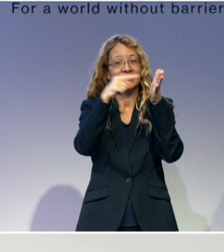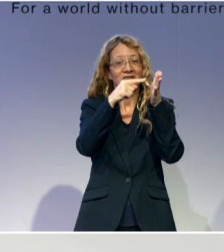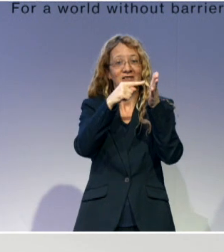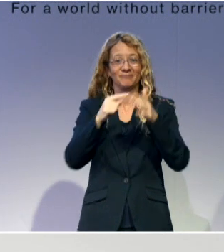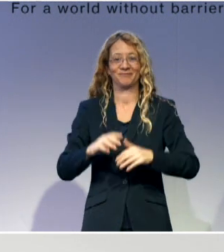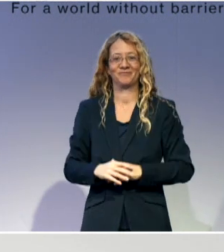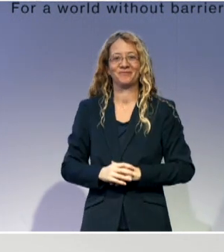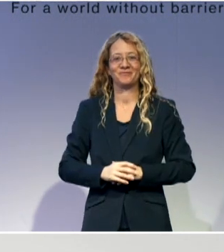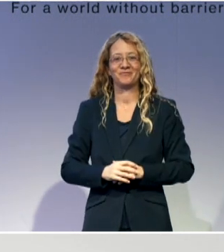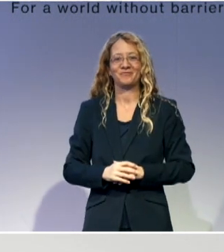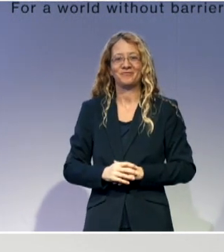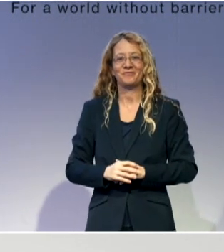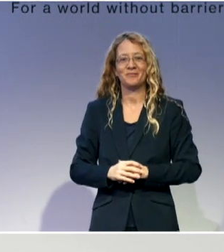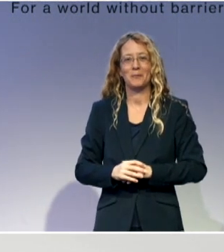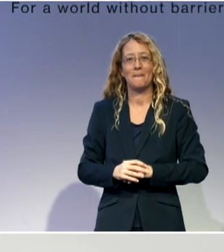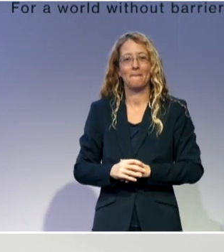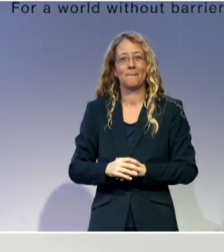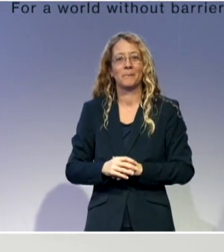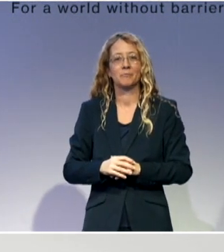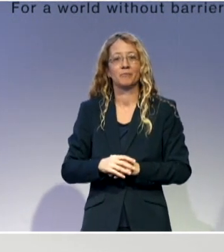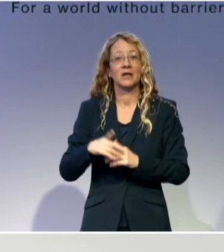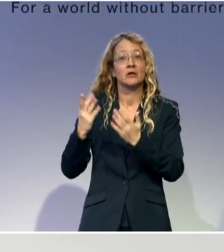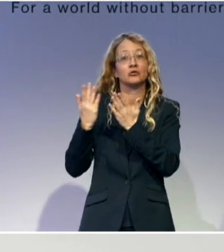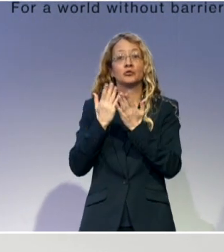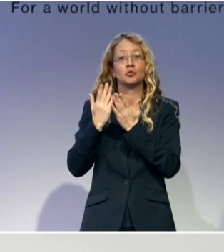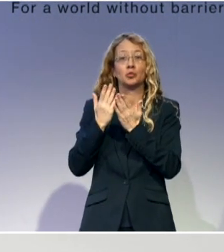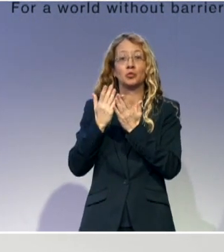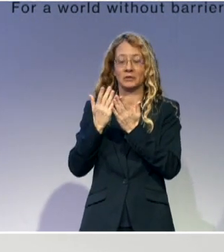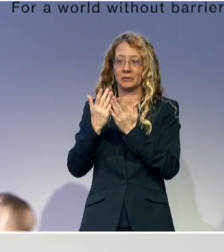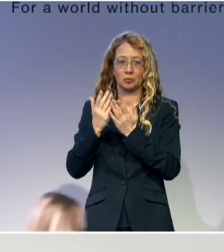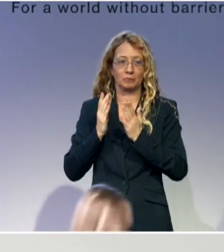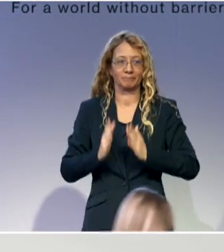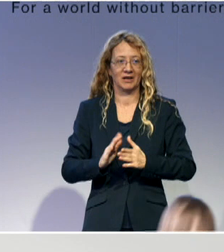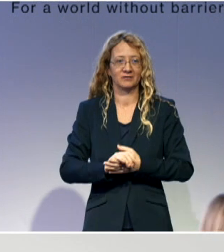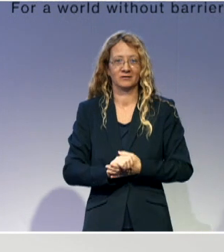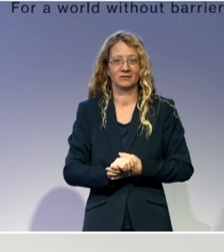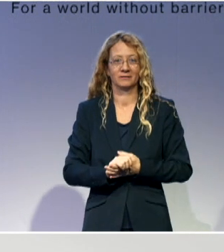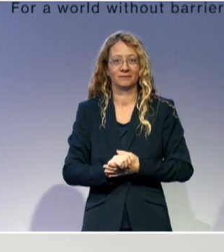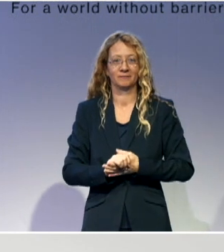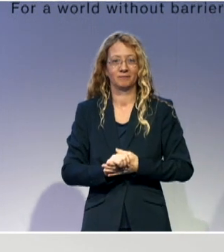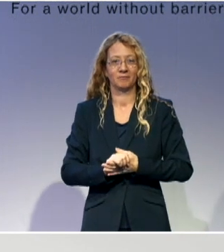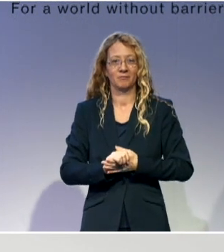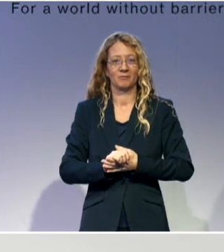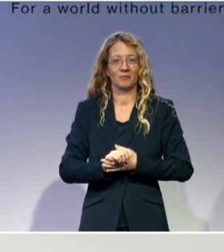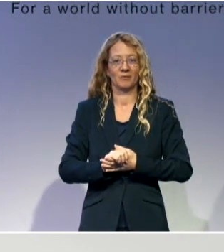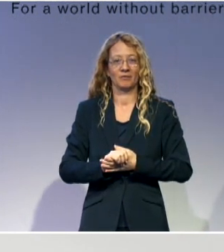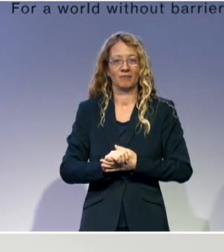Congratulations to Escola de Gente from Brazil, Zero Project awardee and Impact Transfer